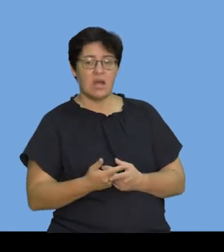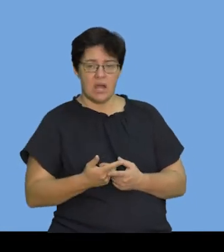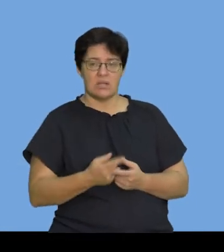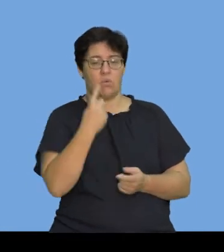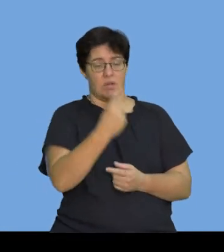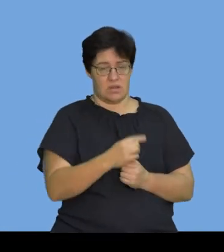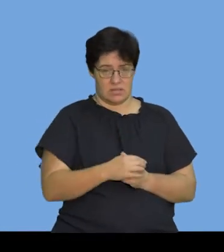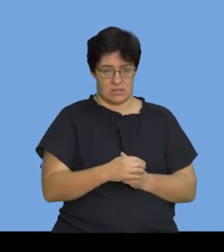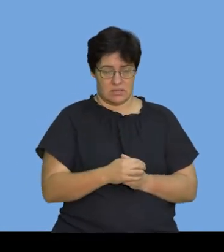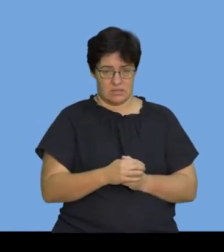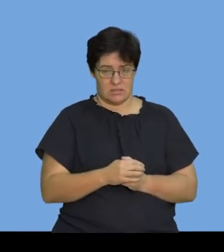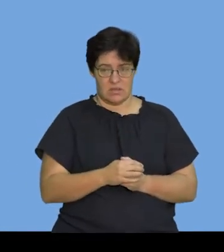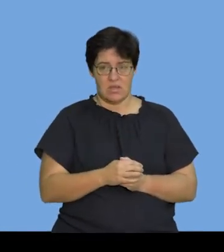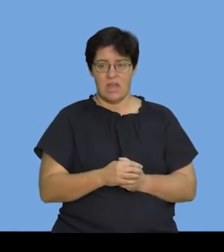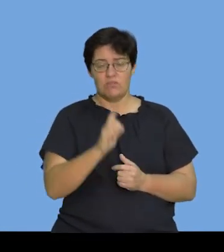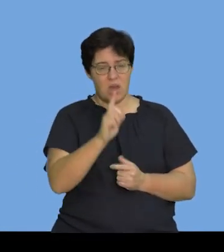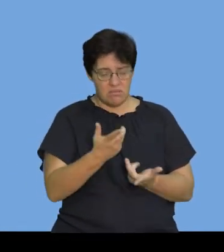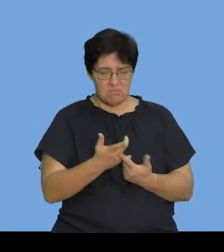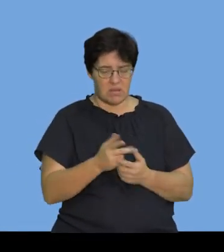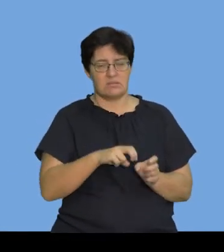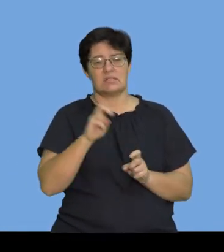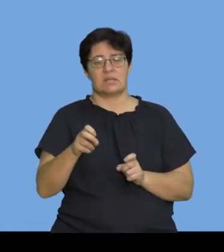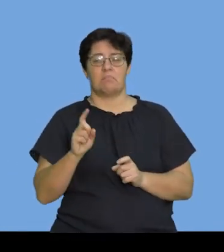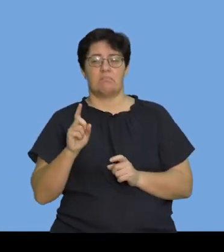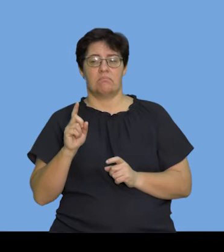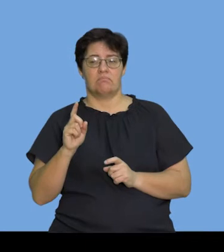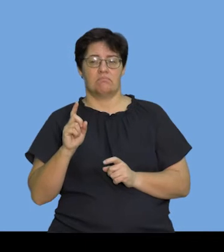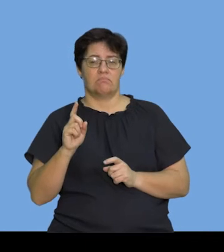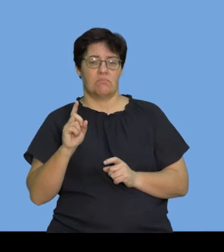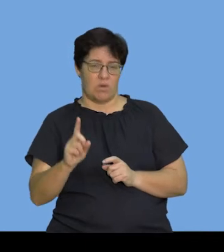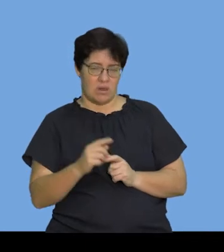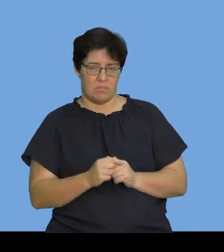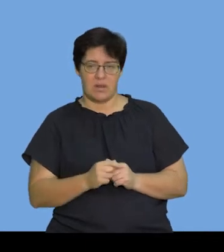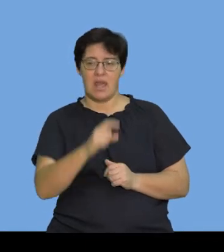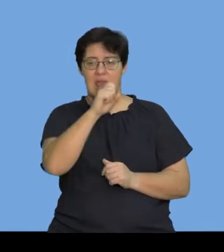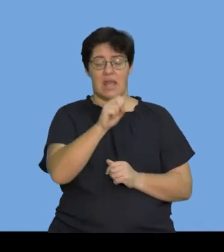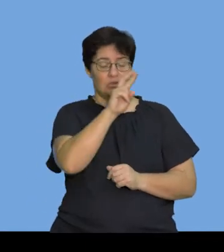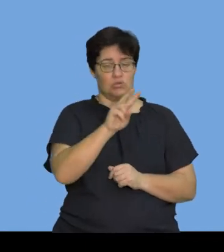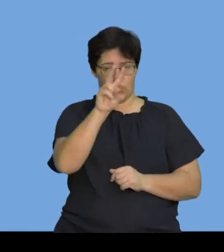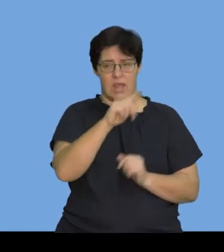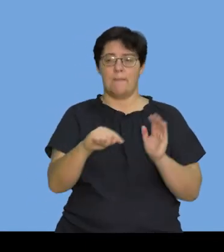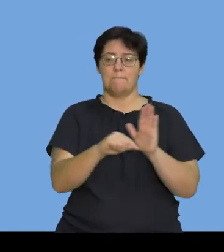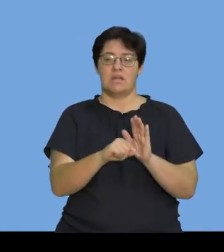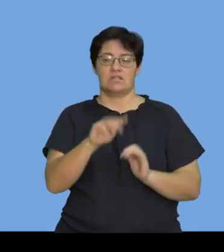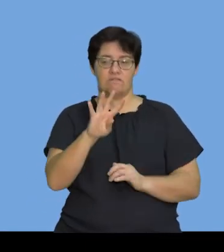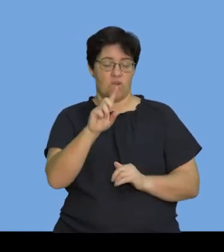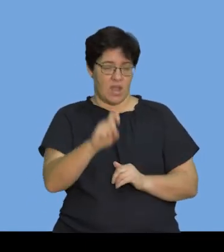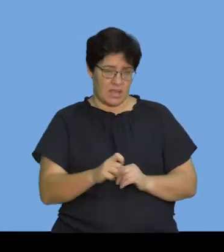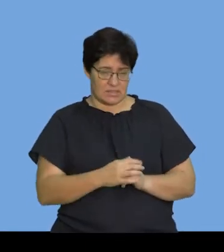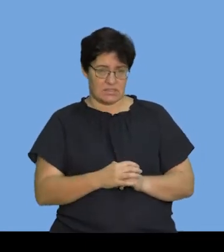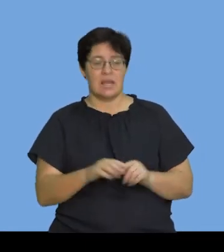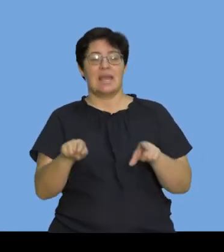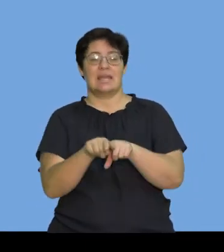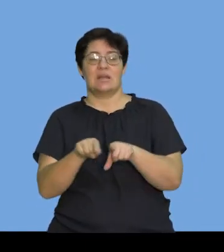skip step 1. You go straight to step 2. So this will be x squared minus 4x equal